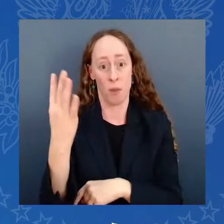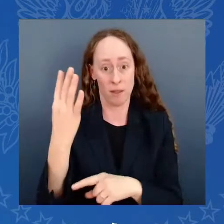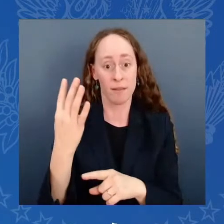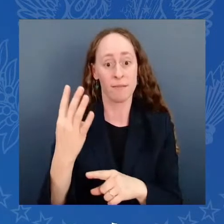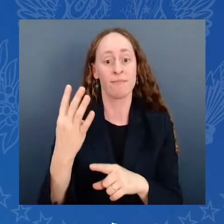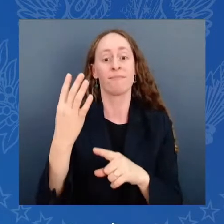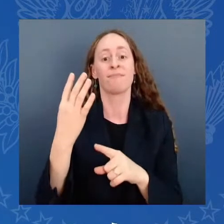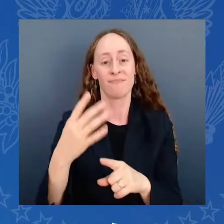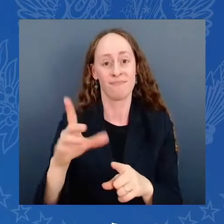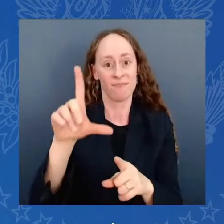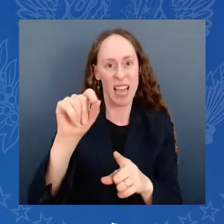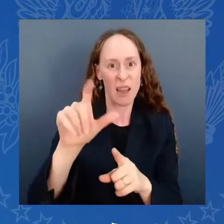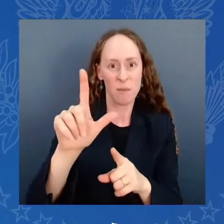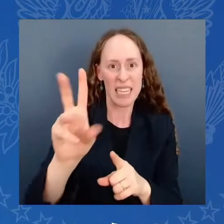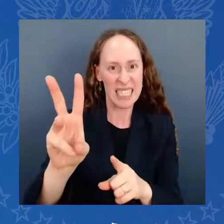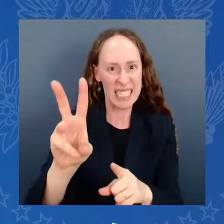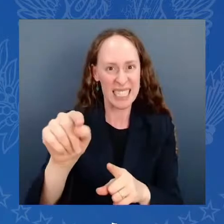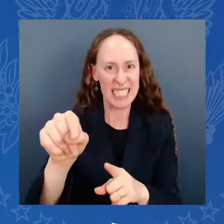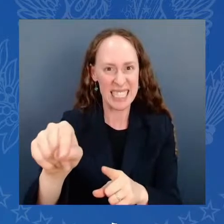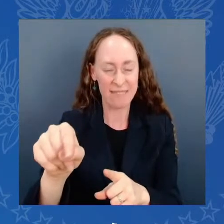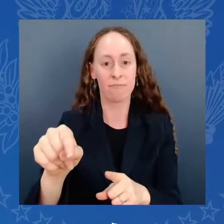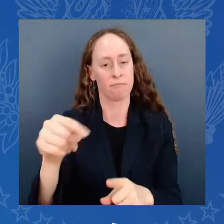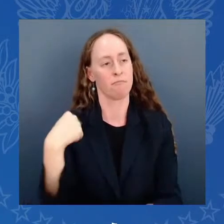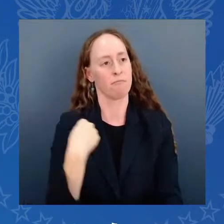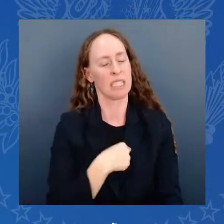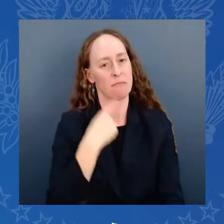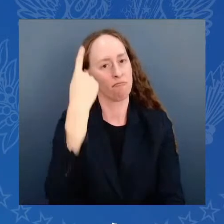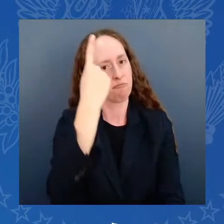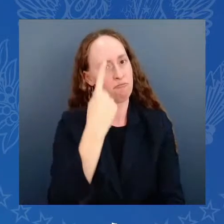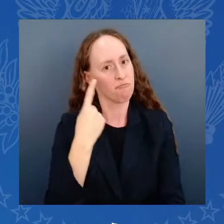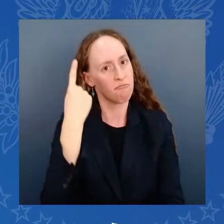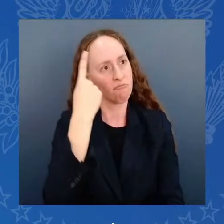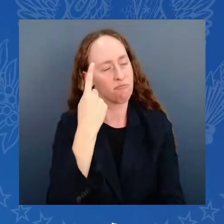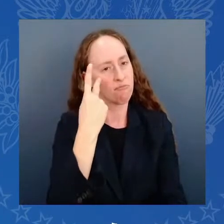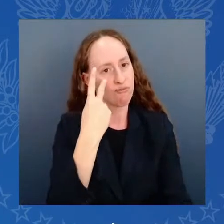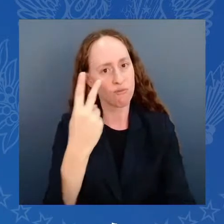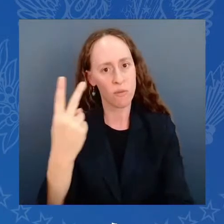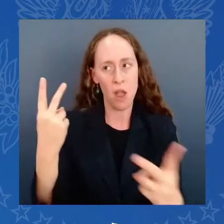moment and ask yourself, what do we want to be?